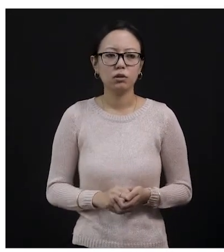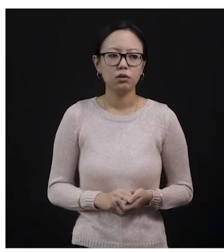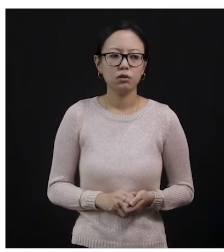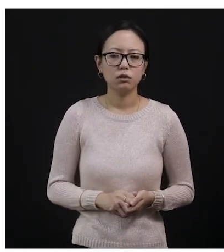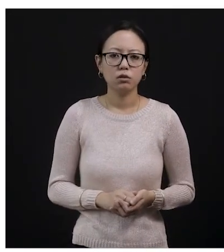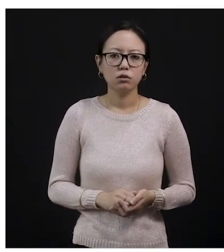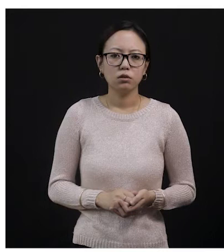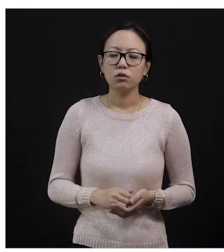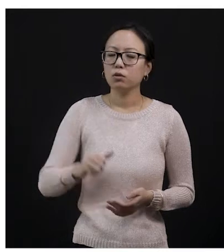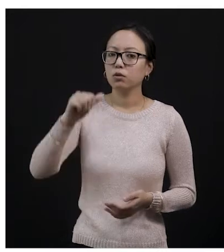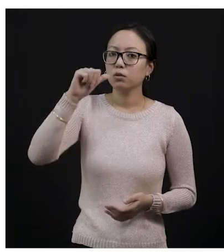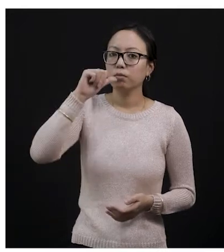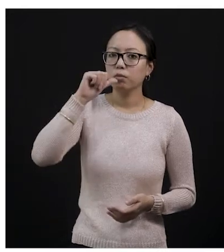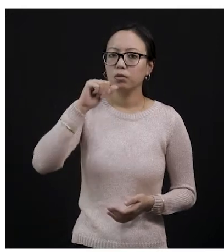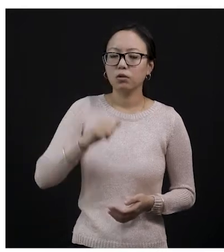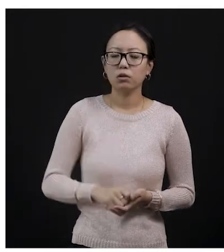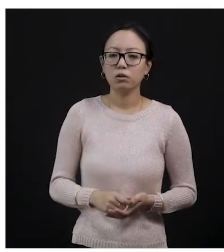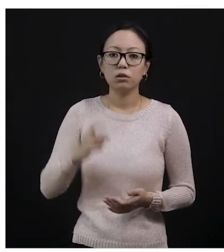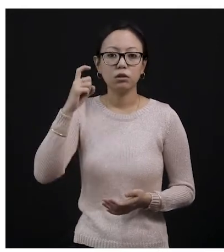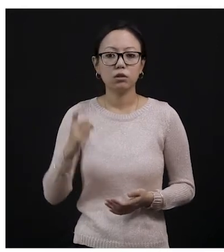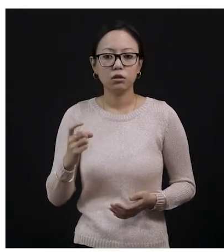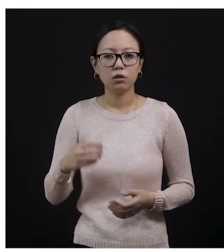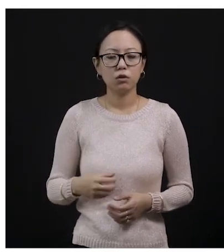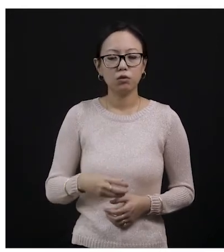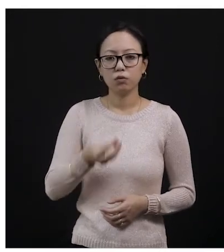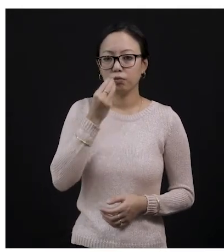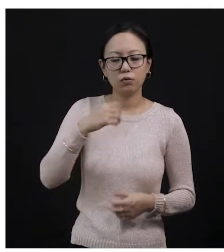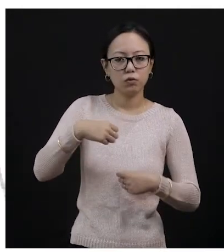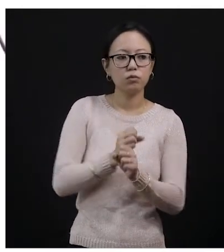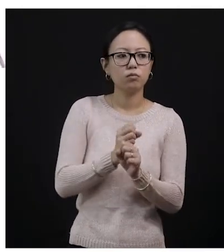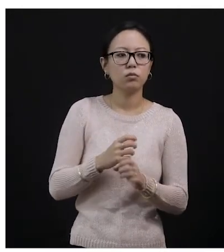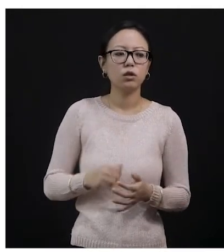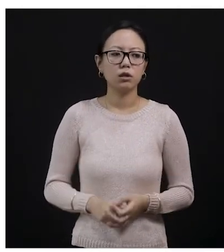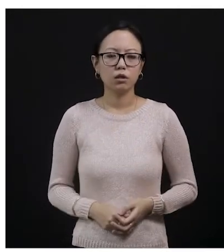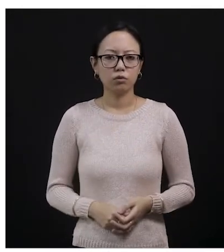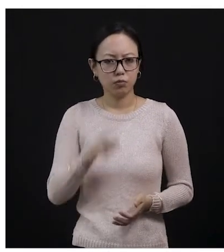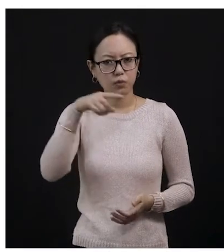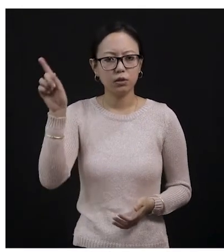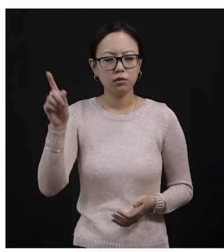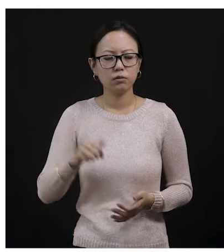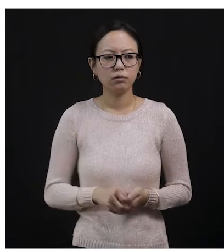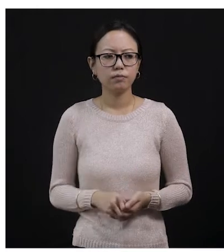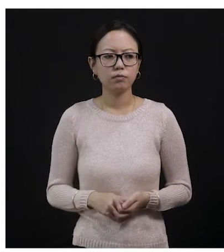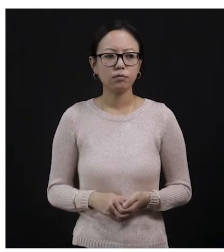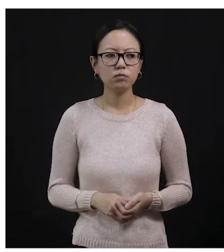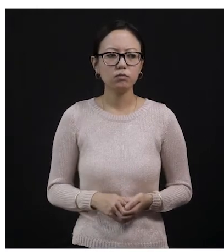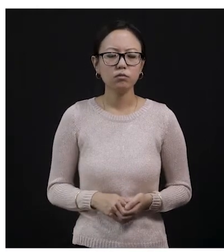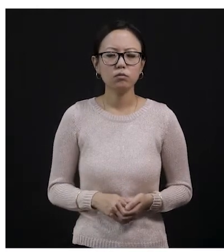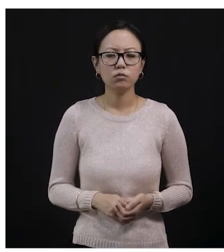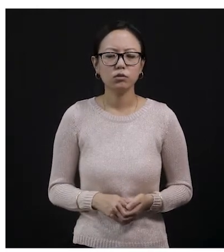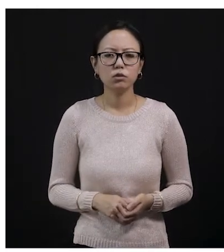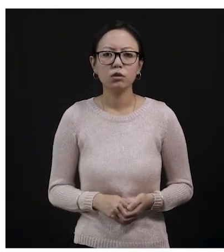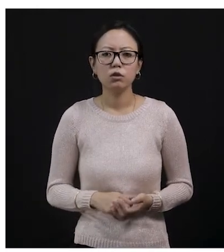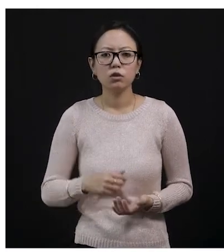water for making food. Yes or no? So from where do they get this water? And the transpiration also, transpiration process we just